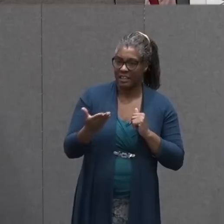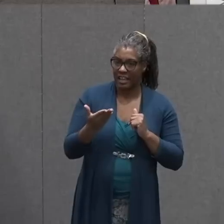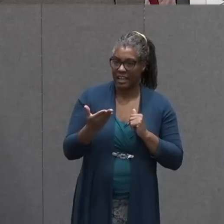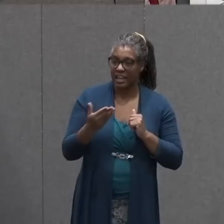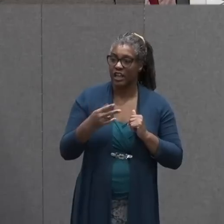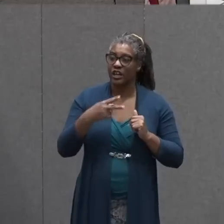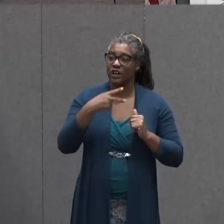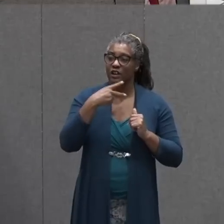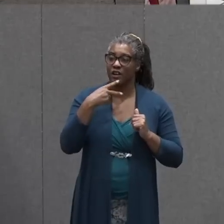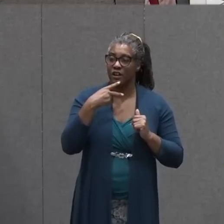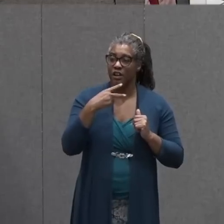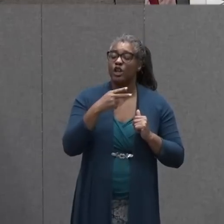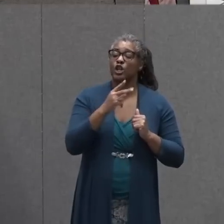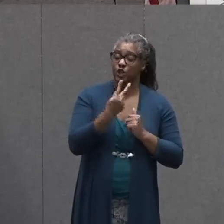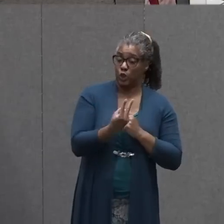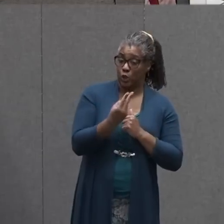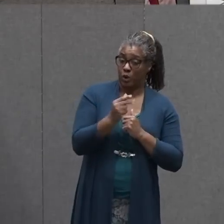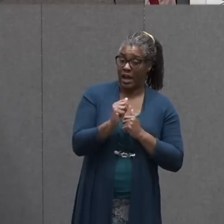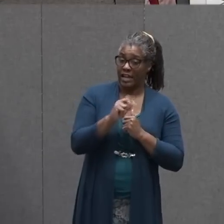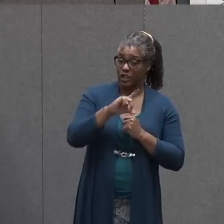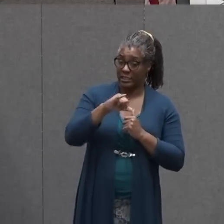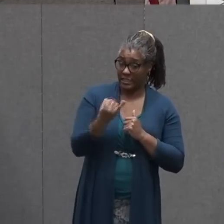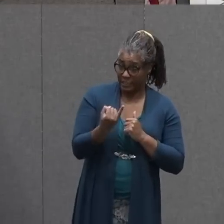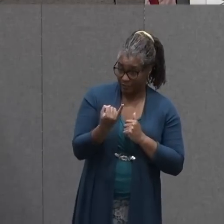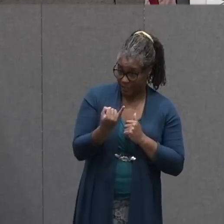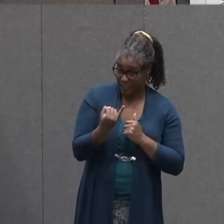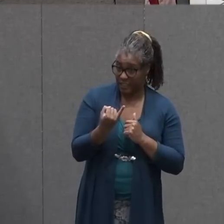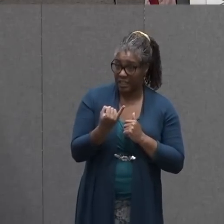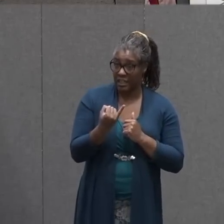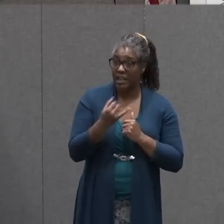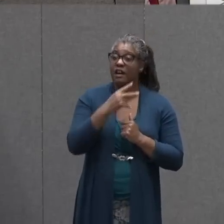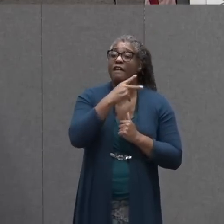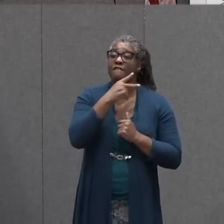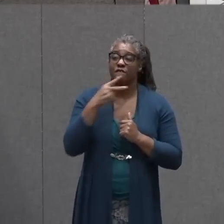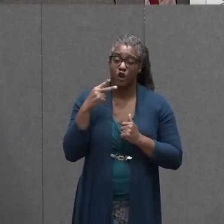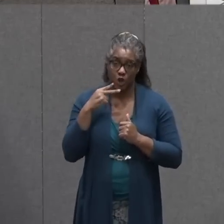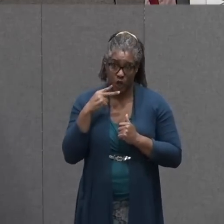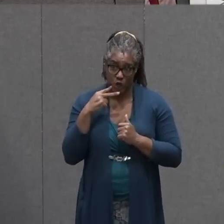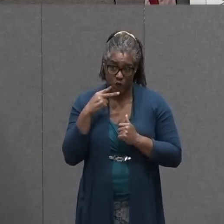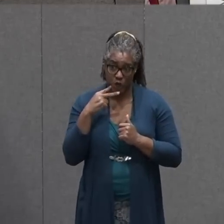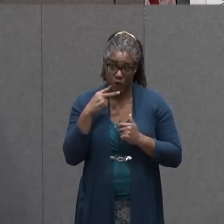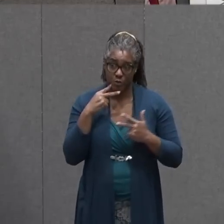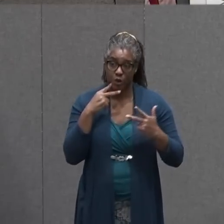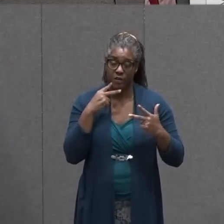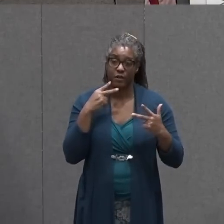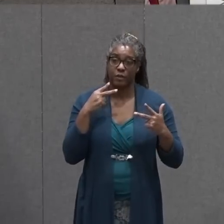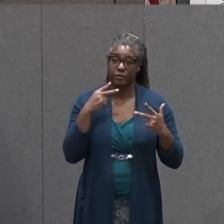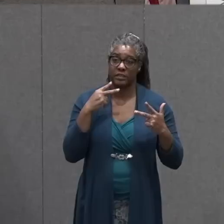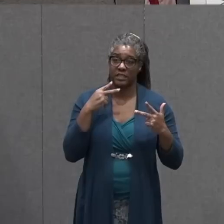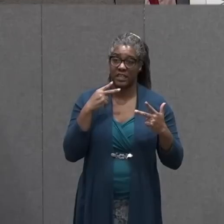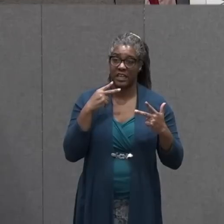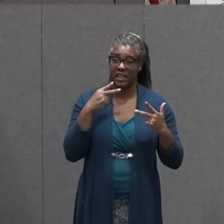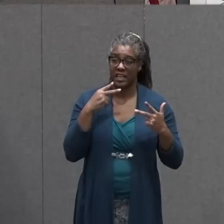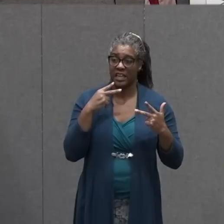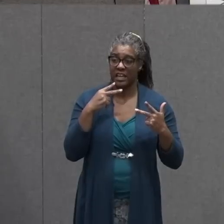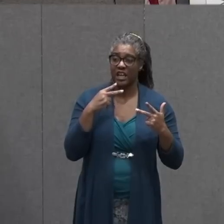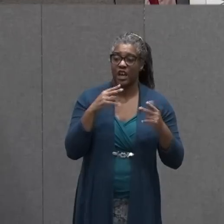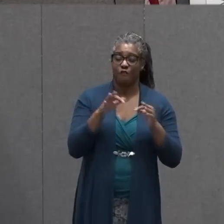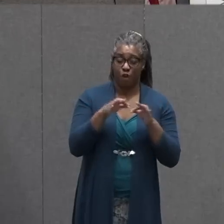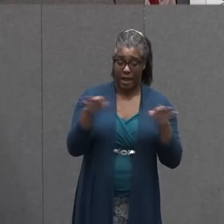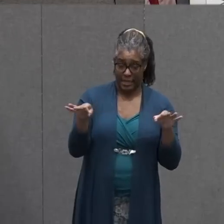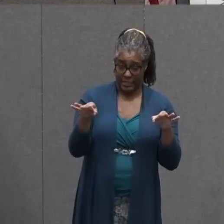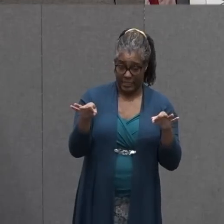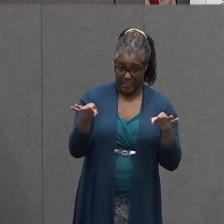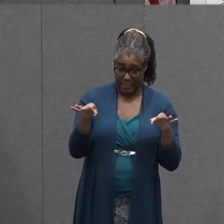running, and I think we just sang, so singing, something like that. A phrase, which is a small group of